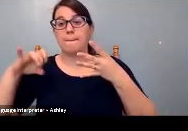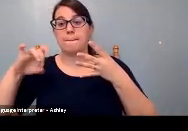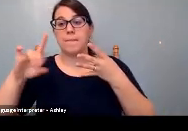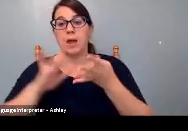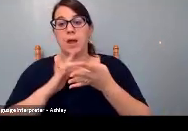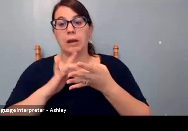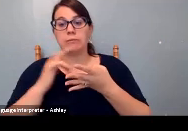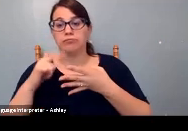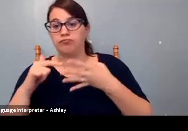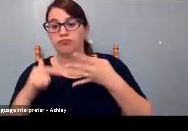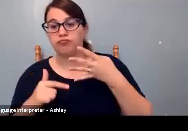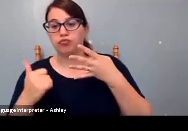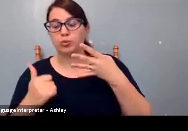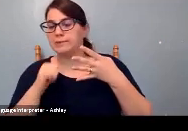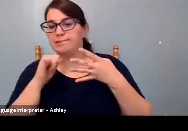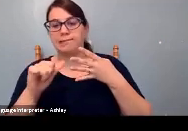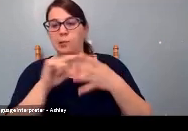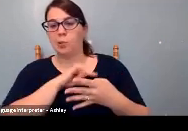iPad.